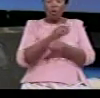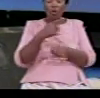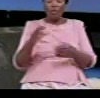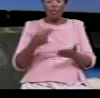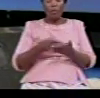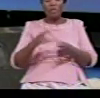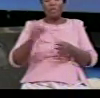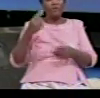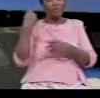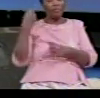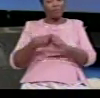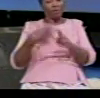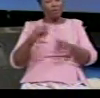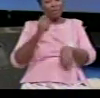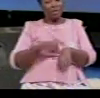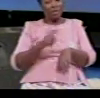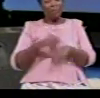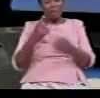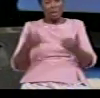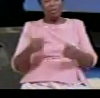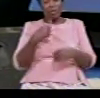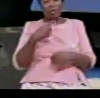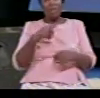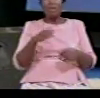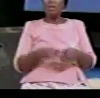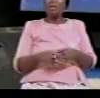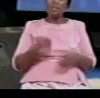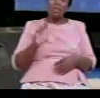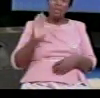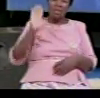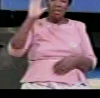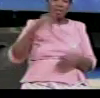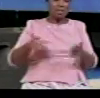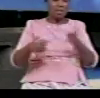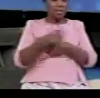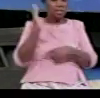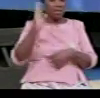it says, his day shall be